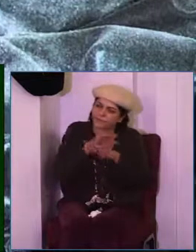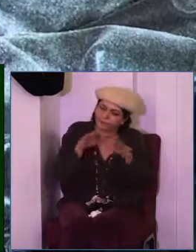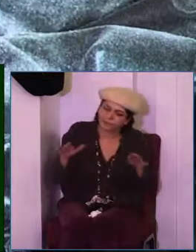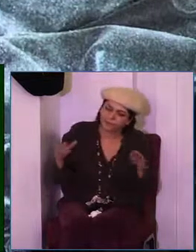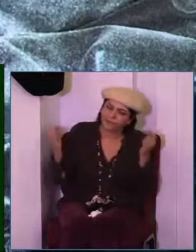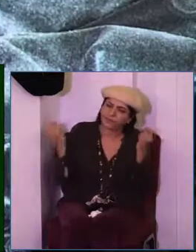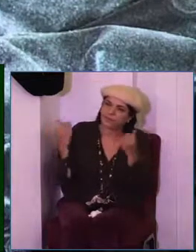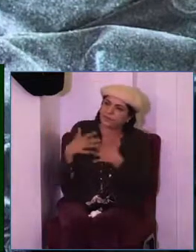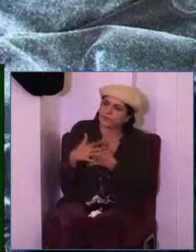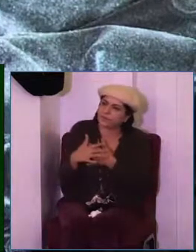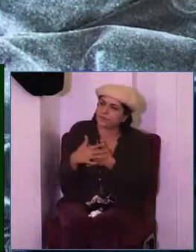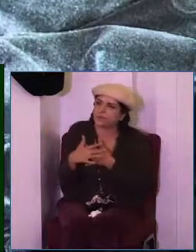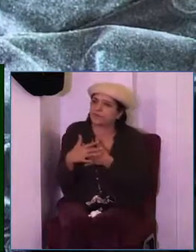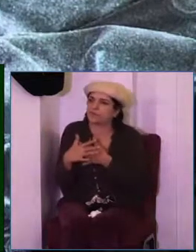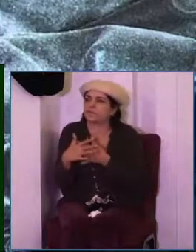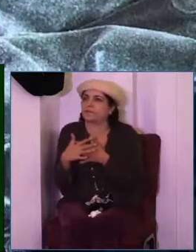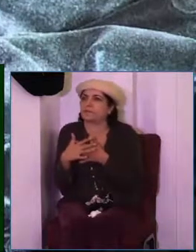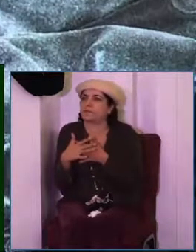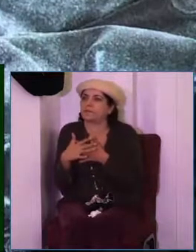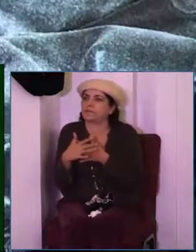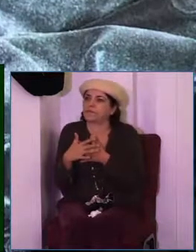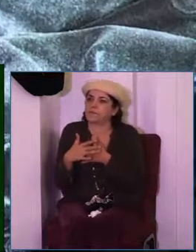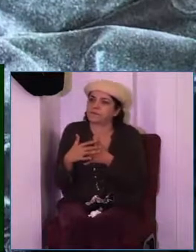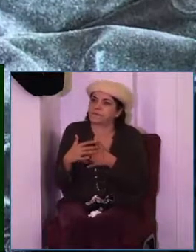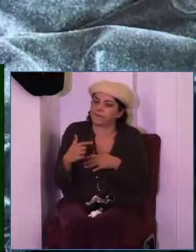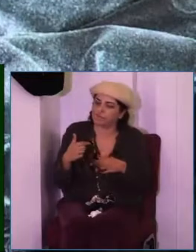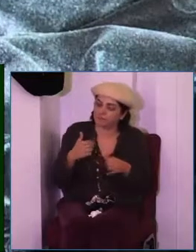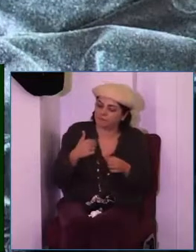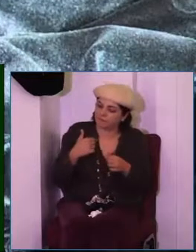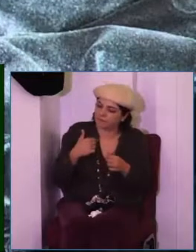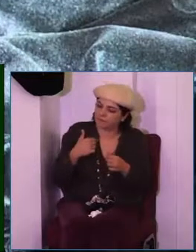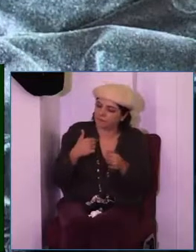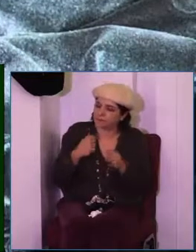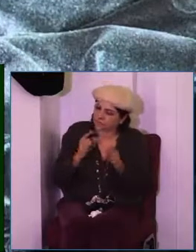live. Be not